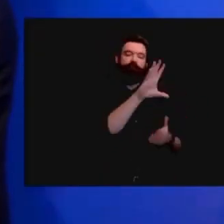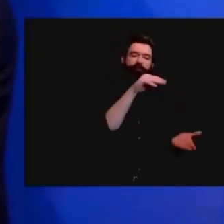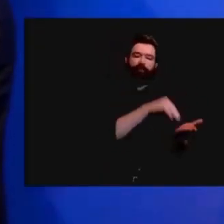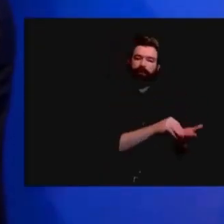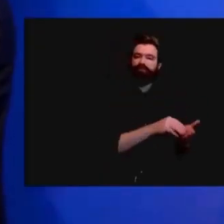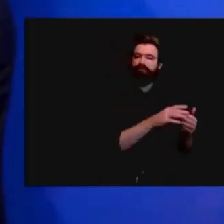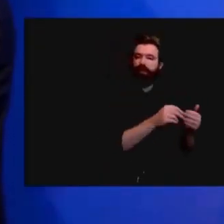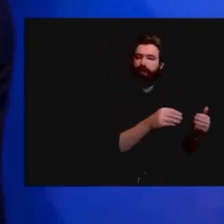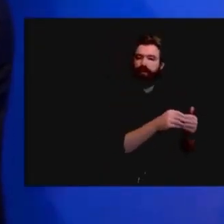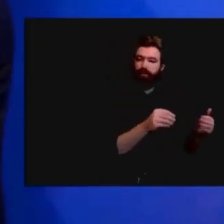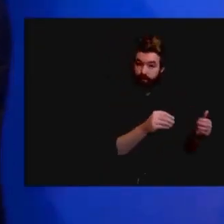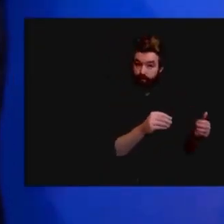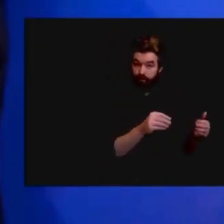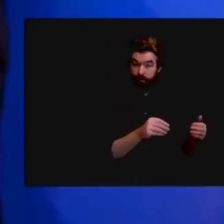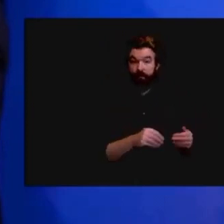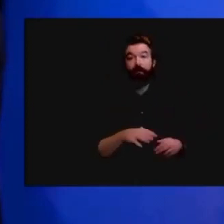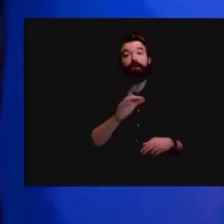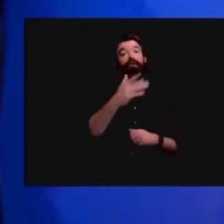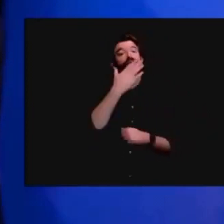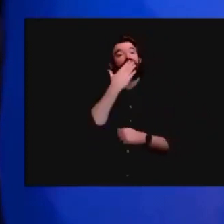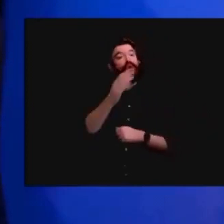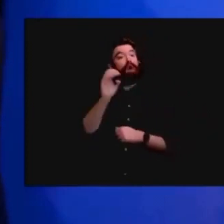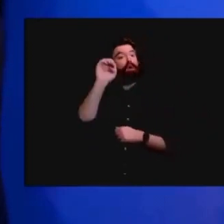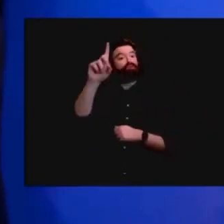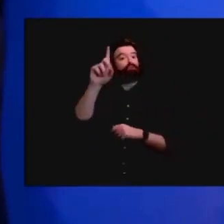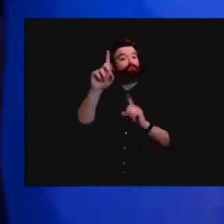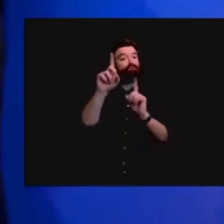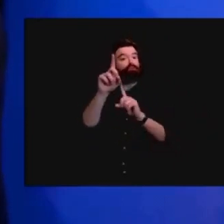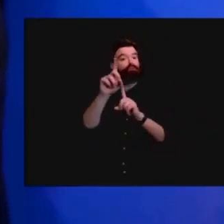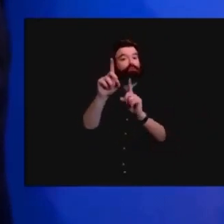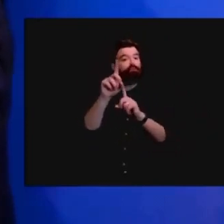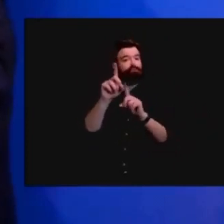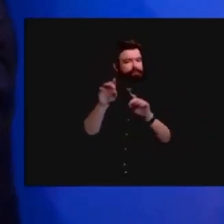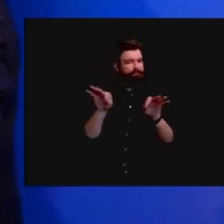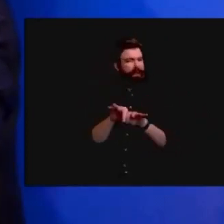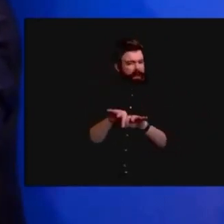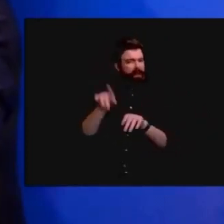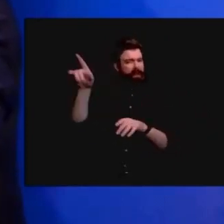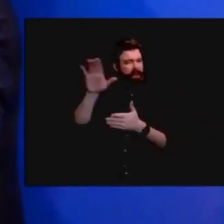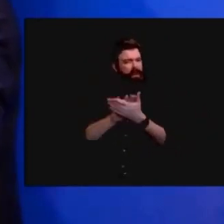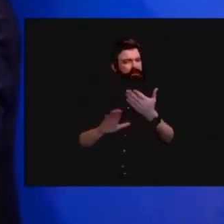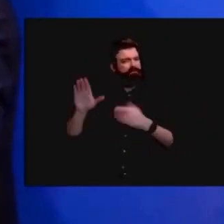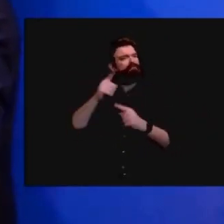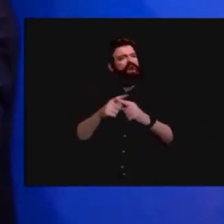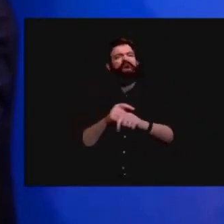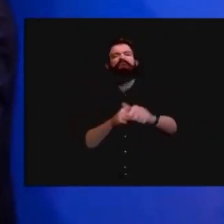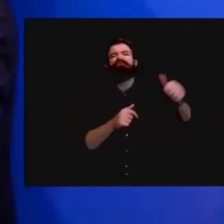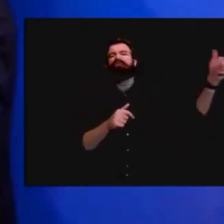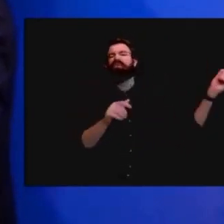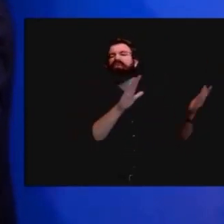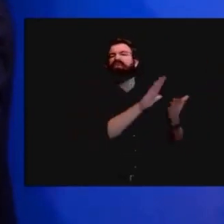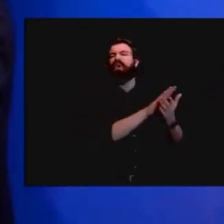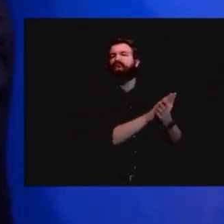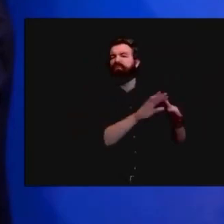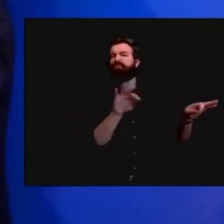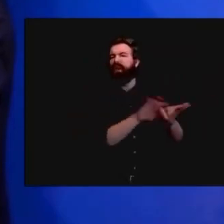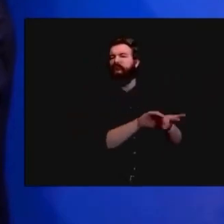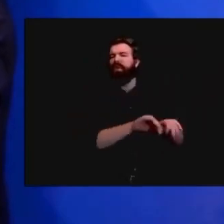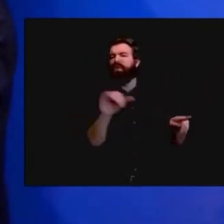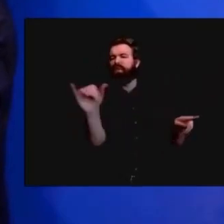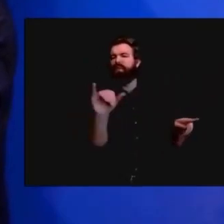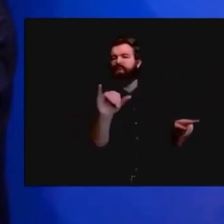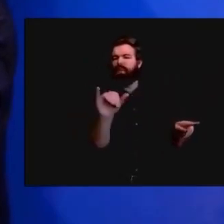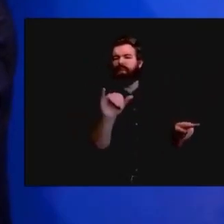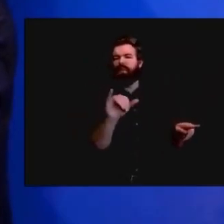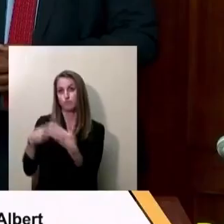education and training beyond traditional college. And we continue creating exciting public-private partnerships to train more people